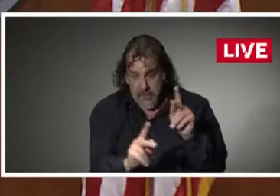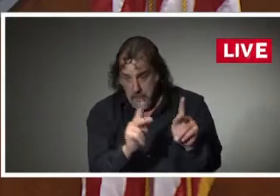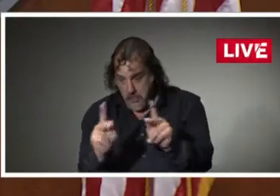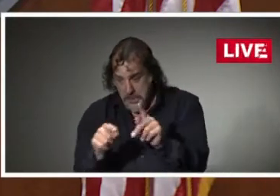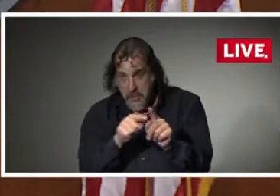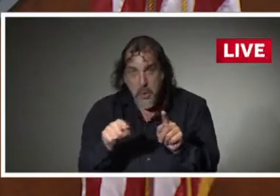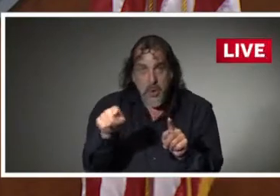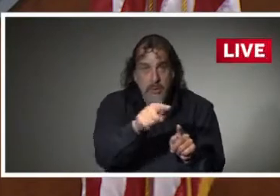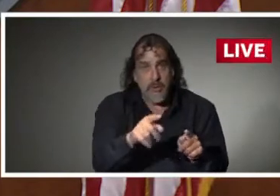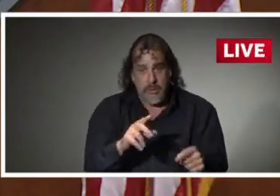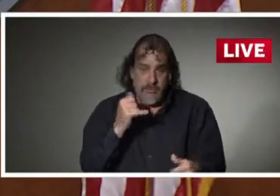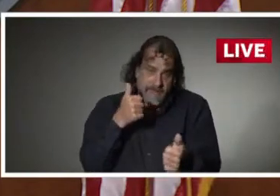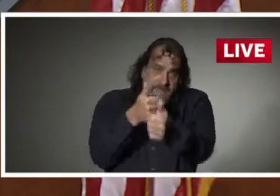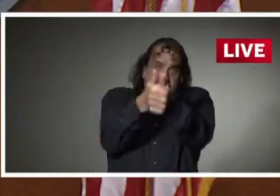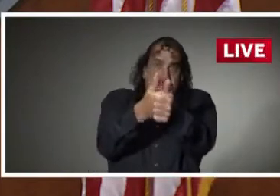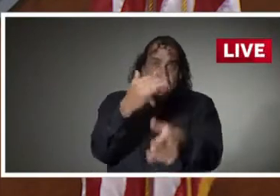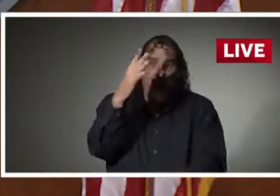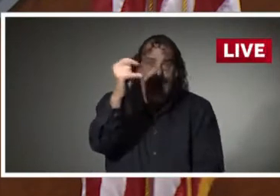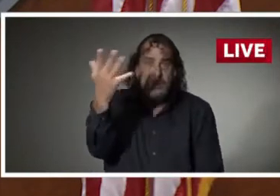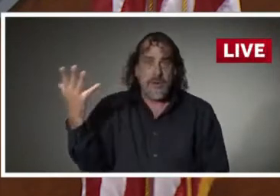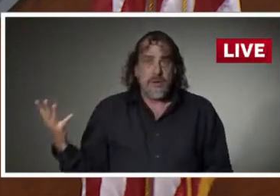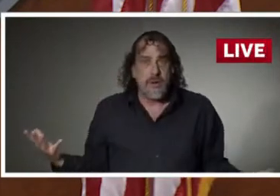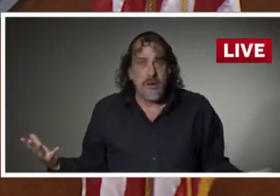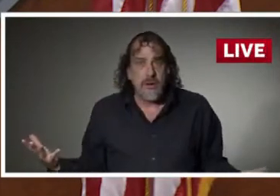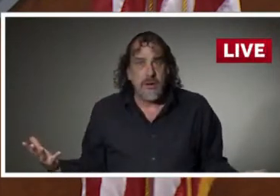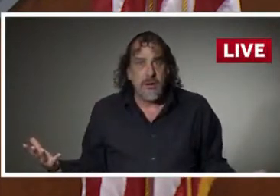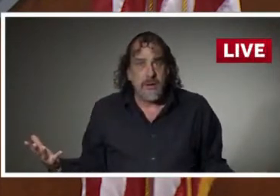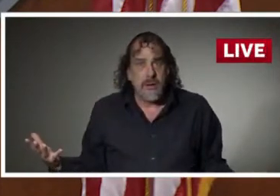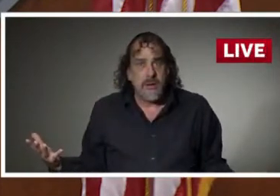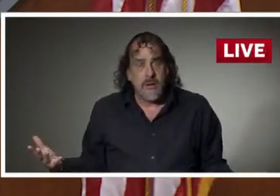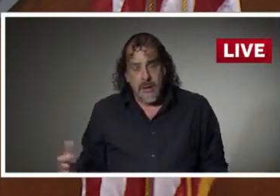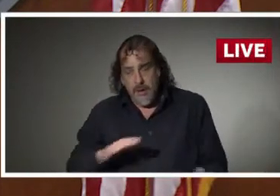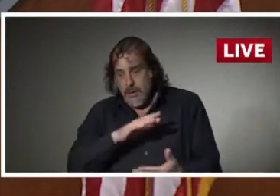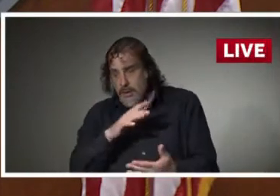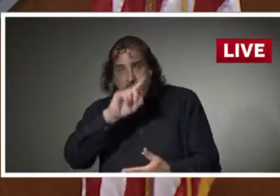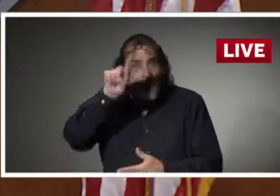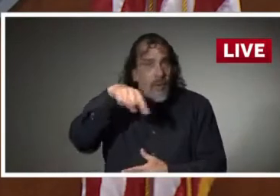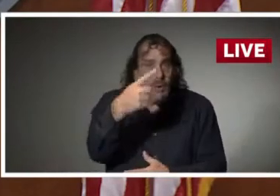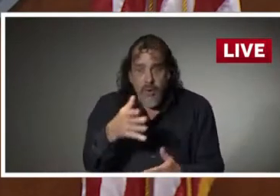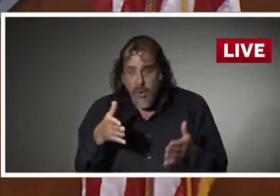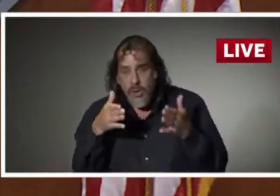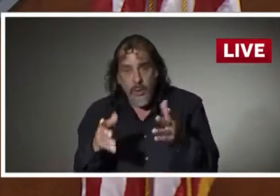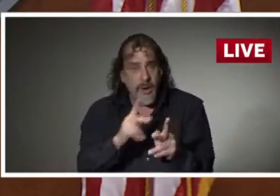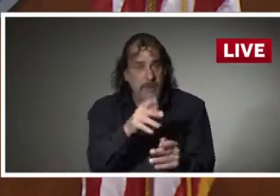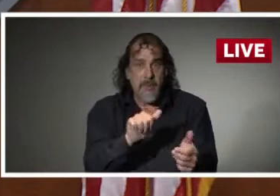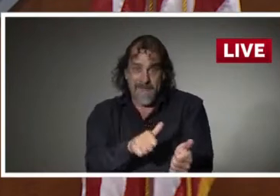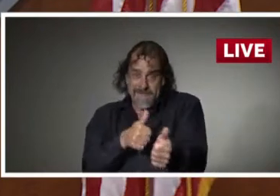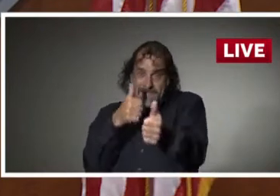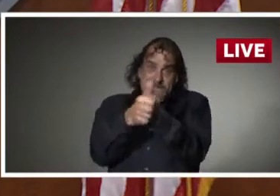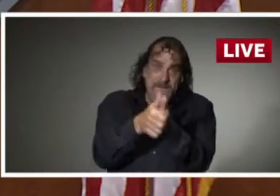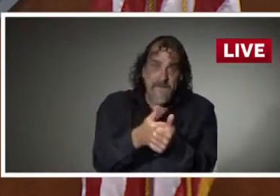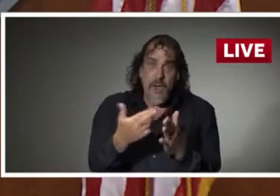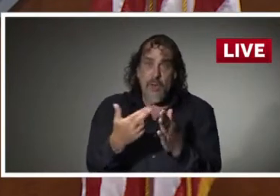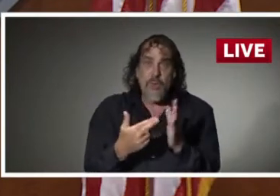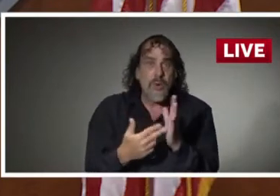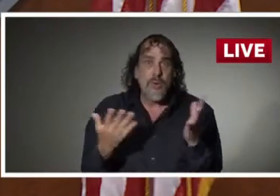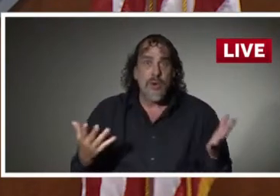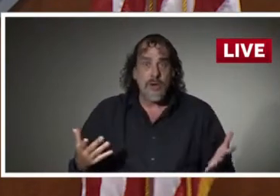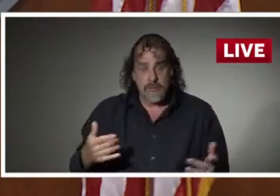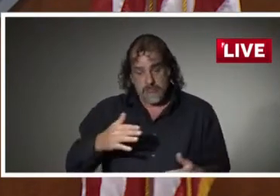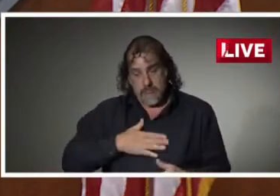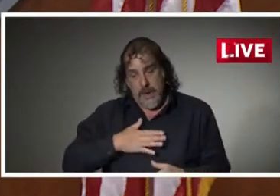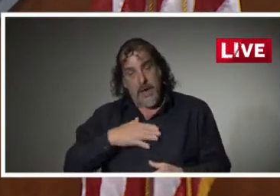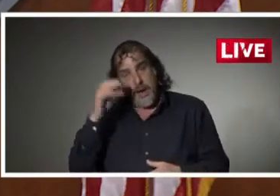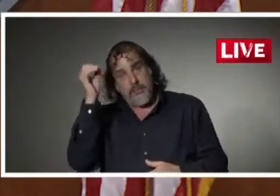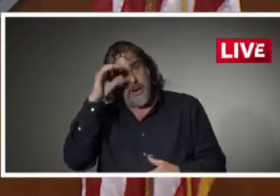communities actually adhere to them. And the only way people in local communities will adhere to those mask orders, in my